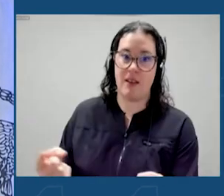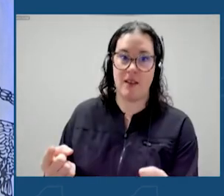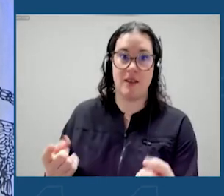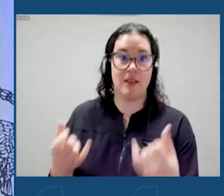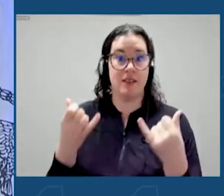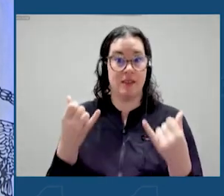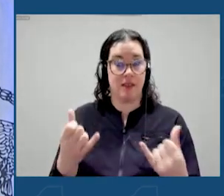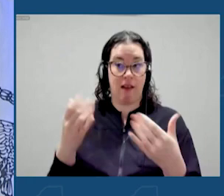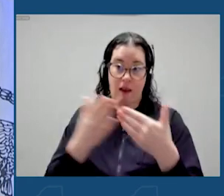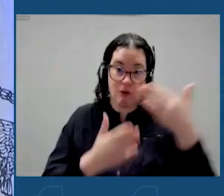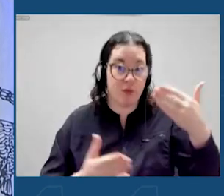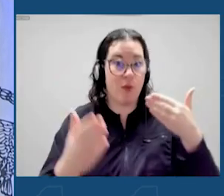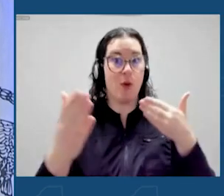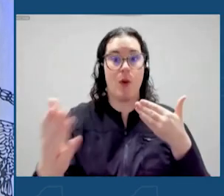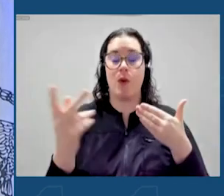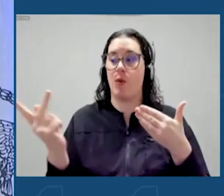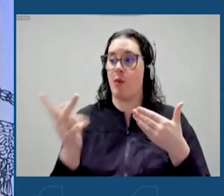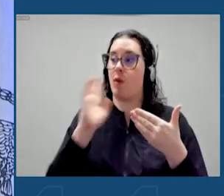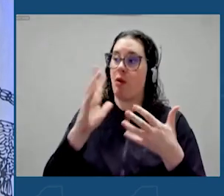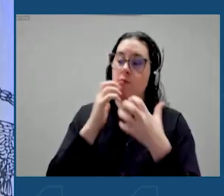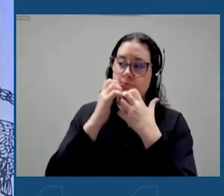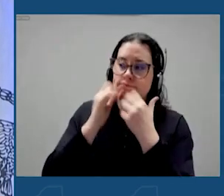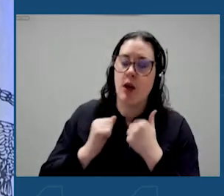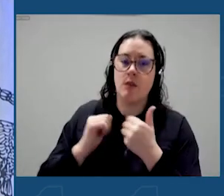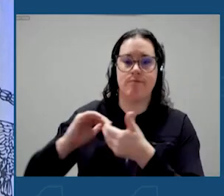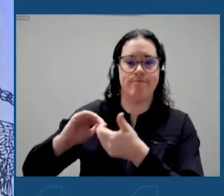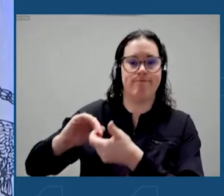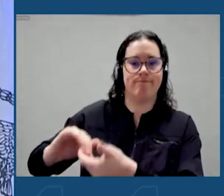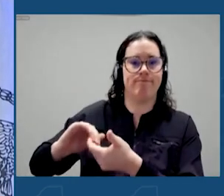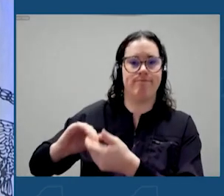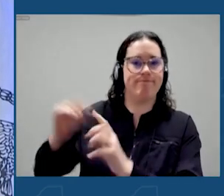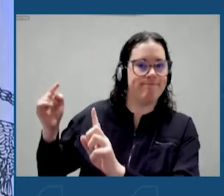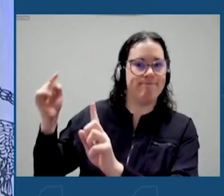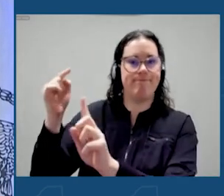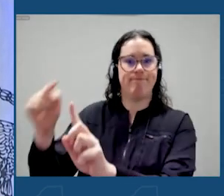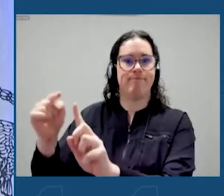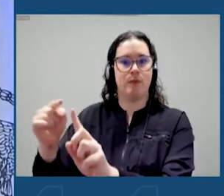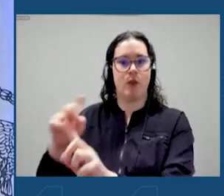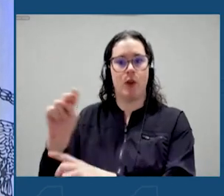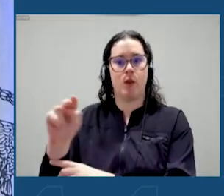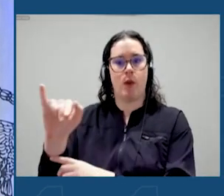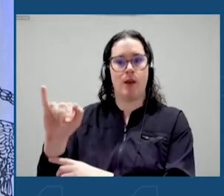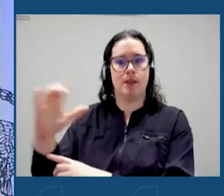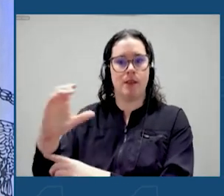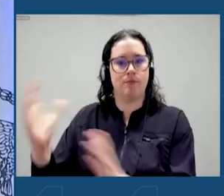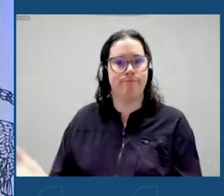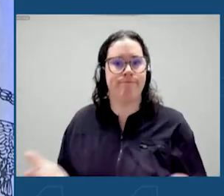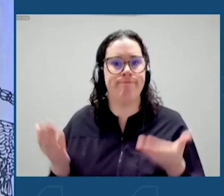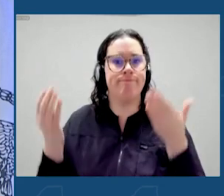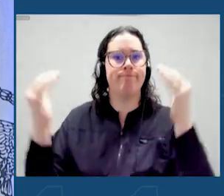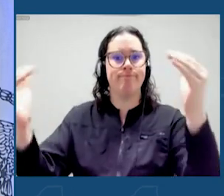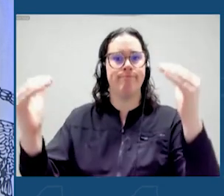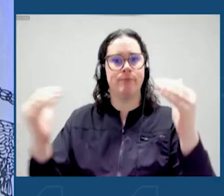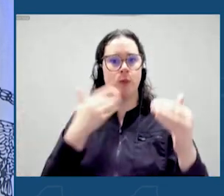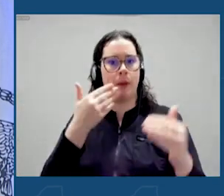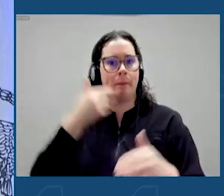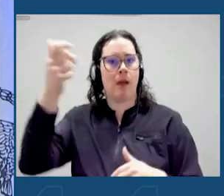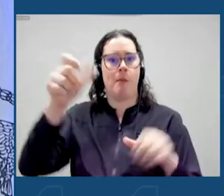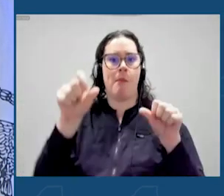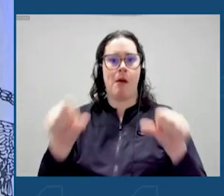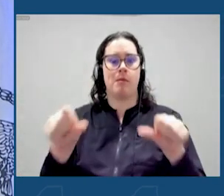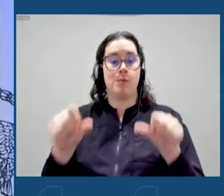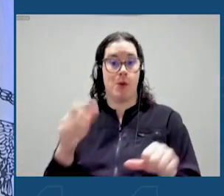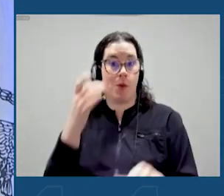forward, we embrace this joint effort to lift up New York City to the greatest heights, because that's what we